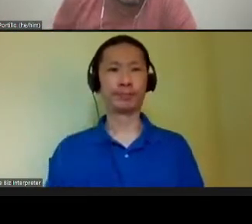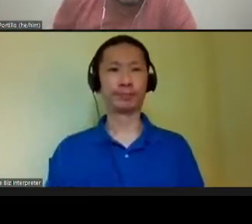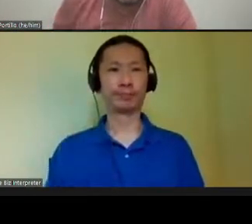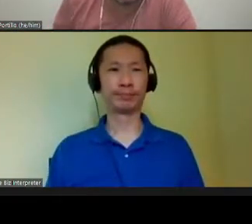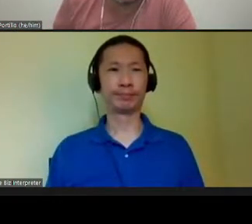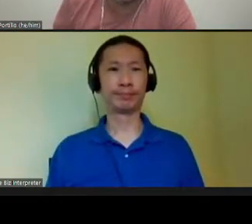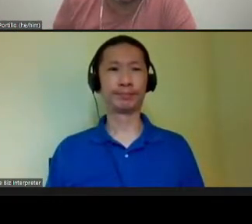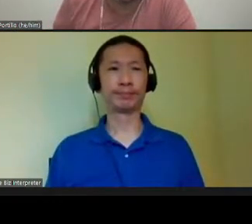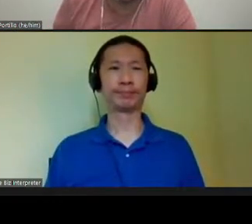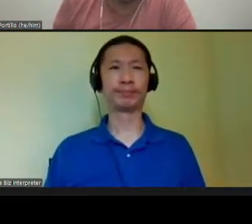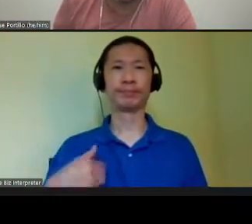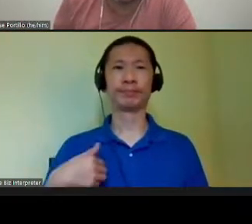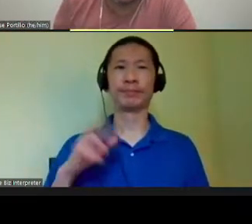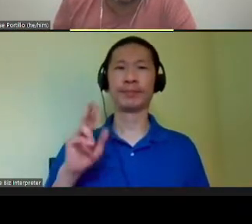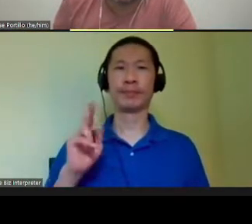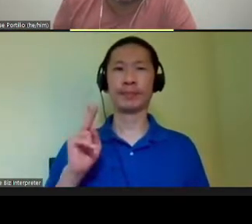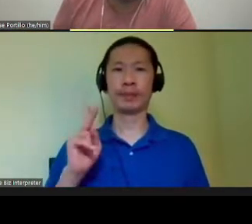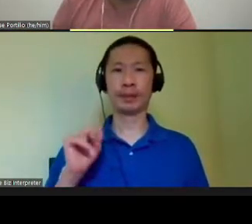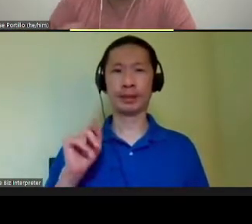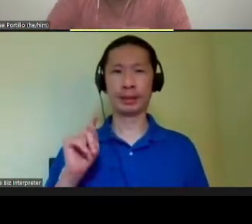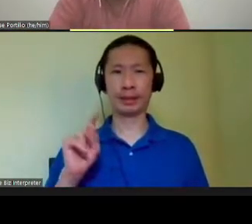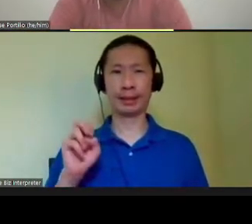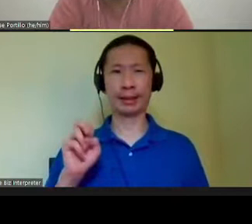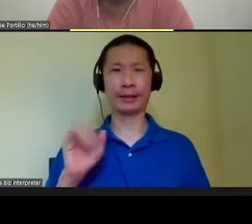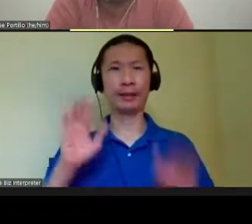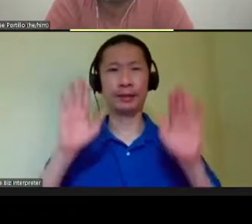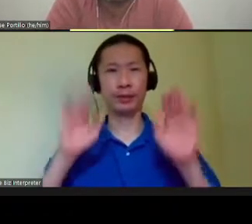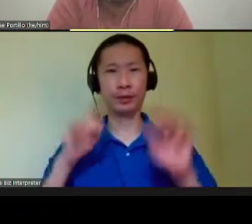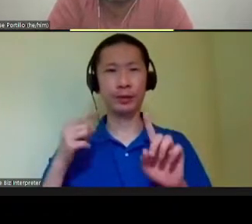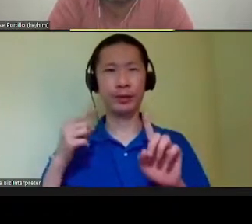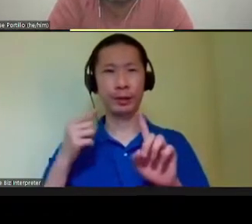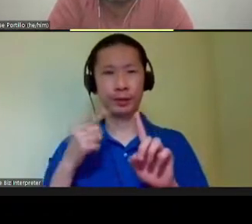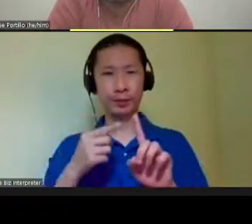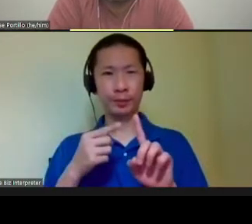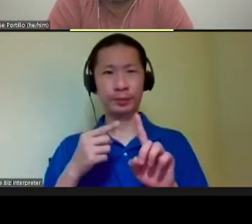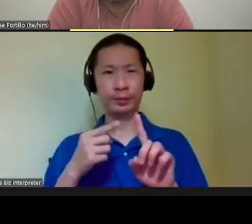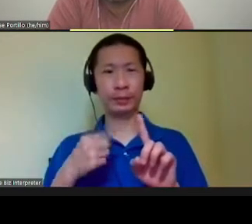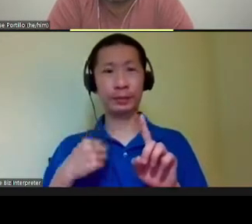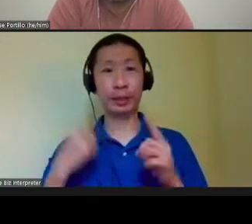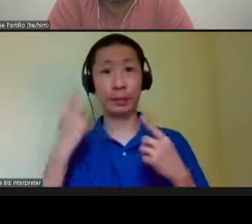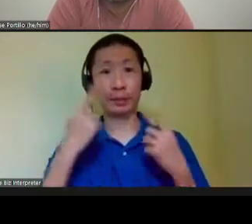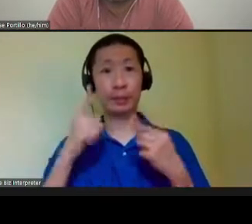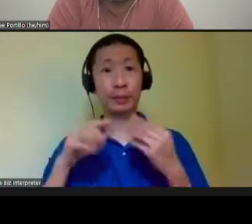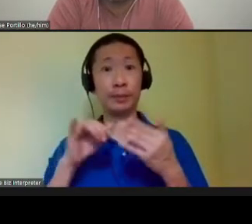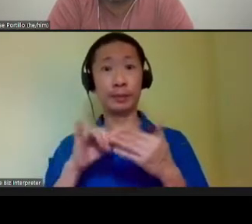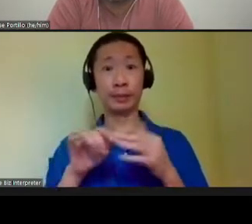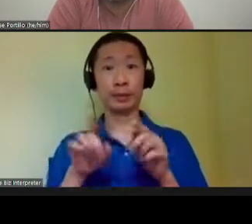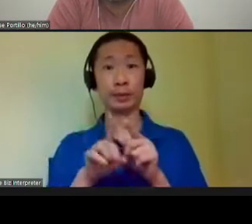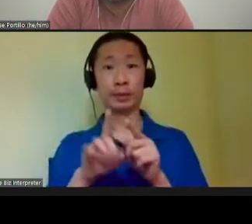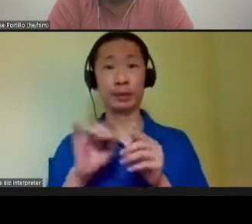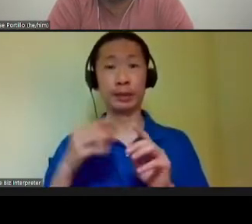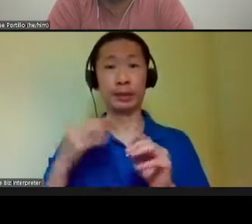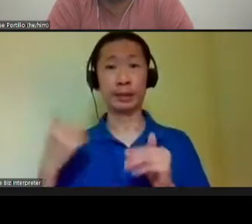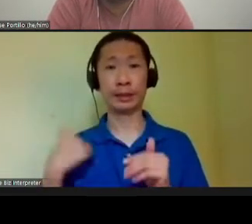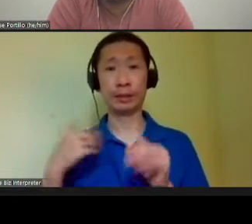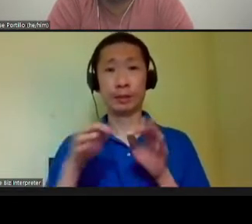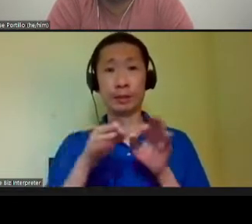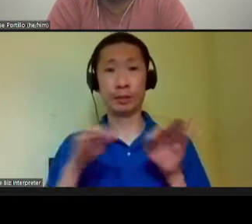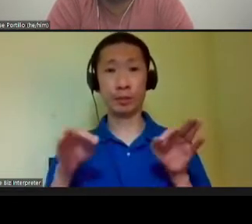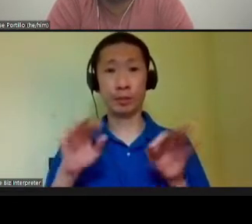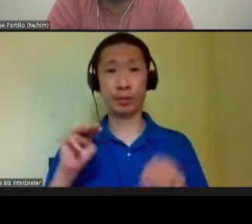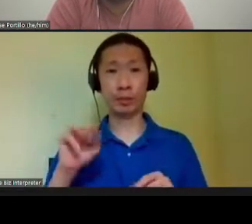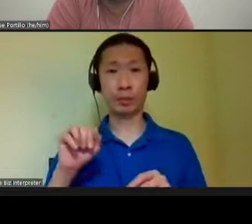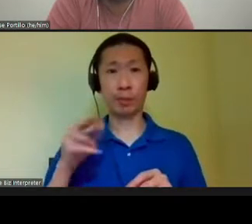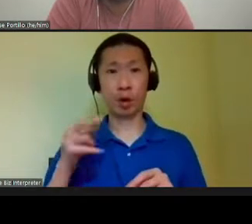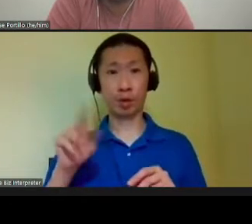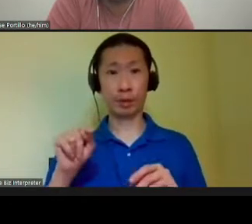That's such a great point. And, you know, I've been thinking about this, also this prompt, Margaret. As I mentioned,